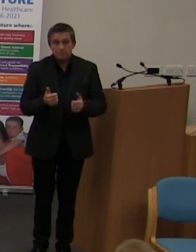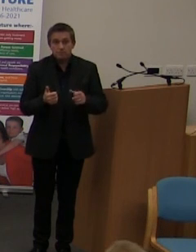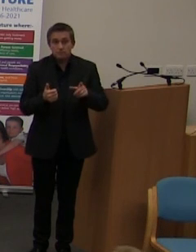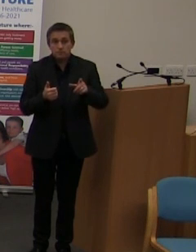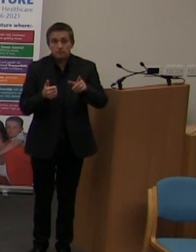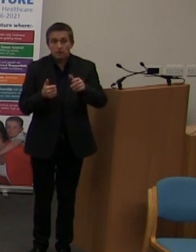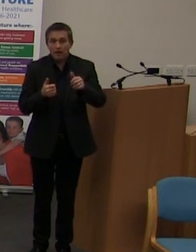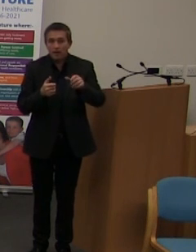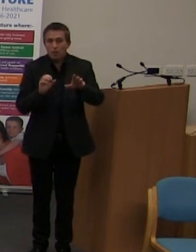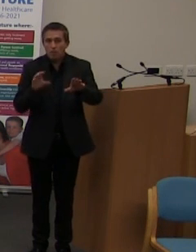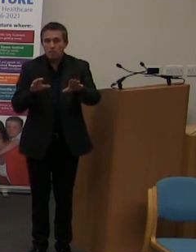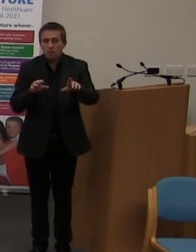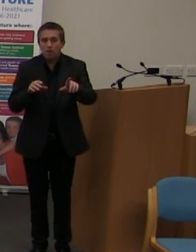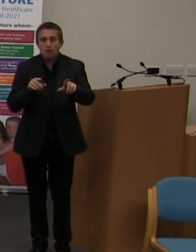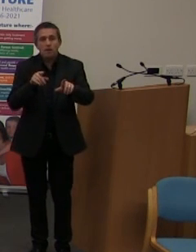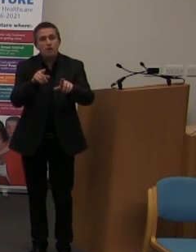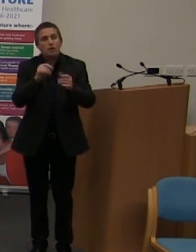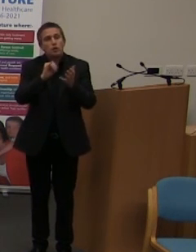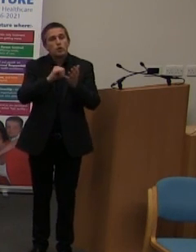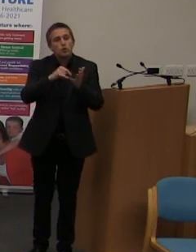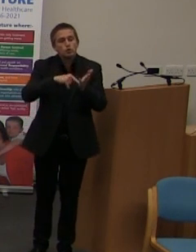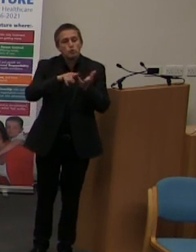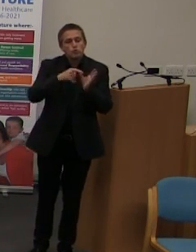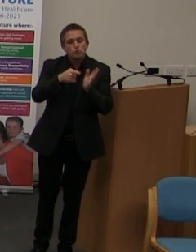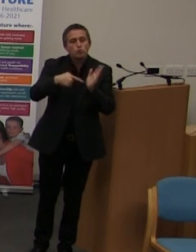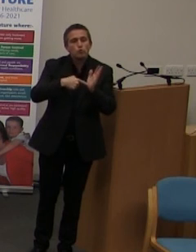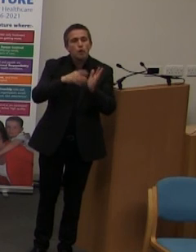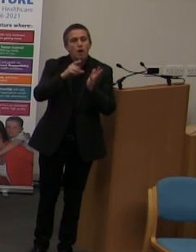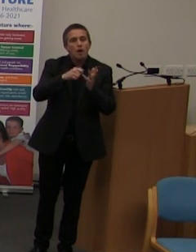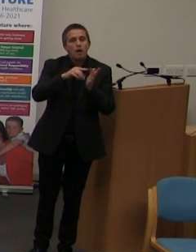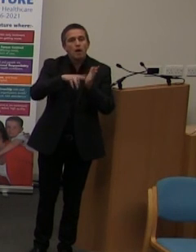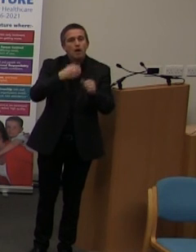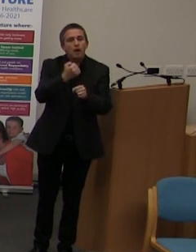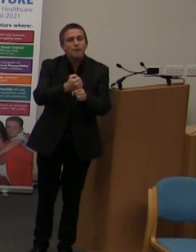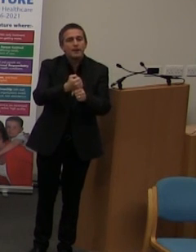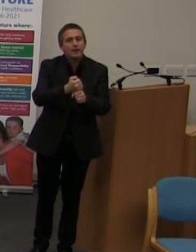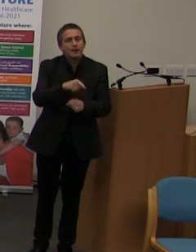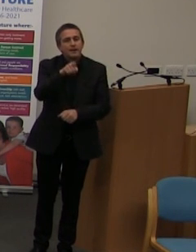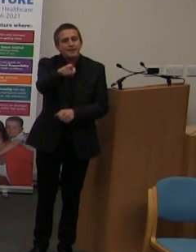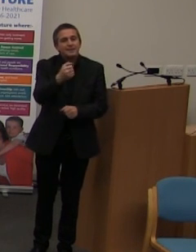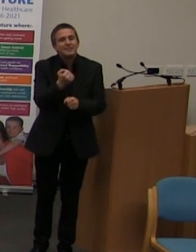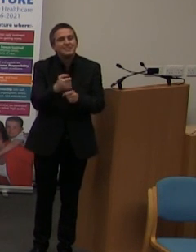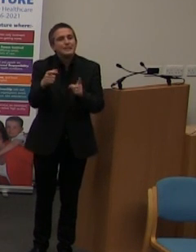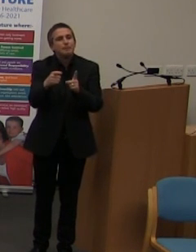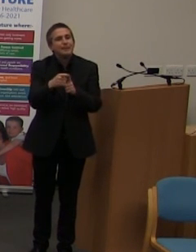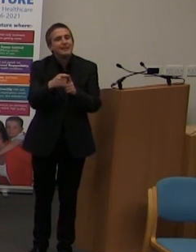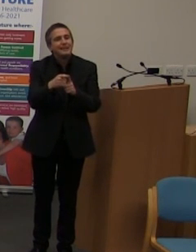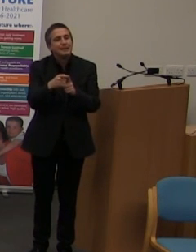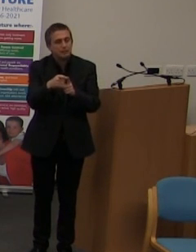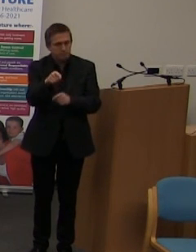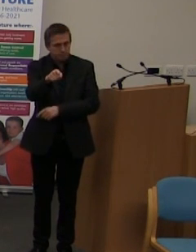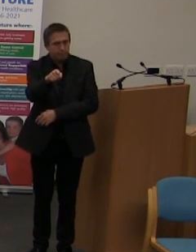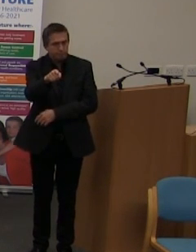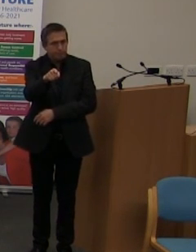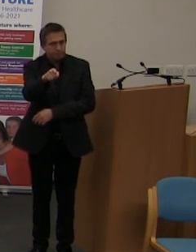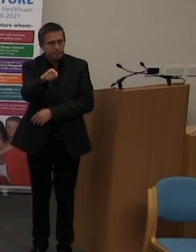Thanks. Yes, it's an important... I'm Stuart Cumming. I'm a GP and Associate Medical Director for Primary Care, and it is an important thing that